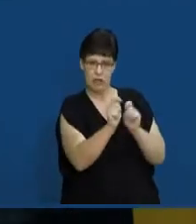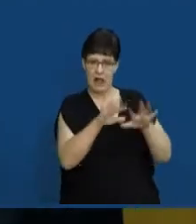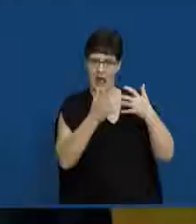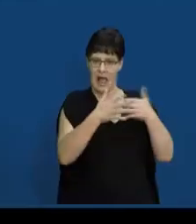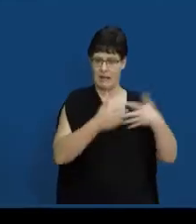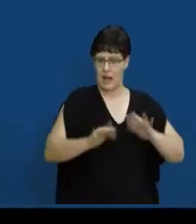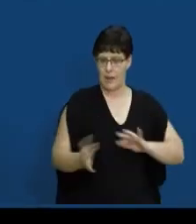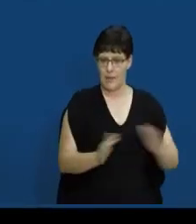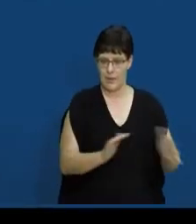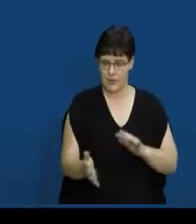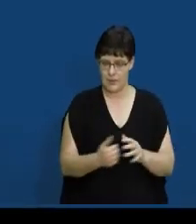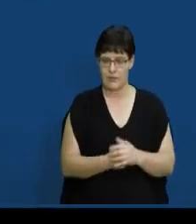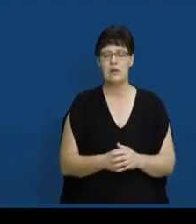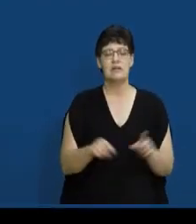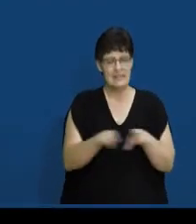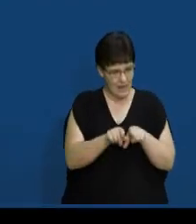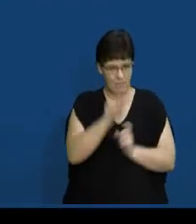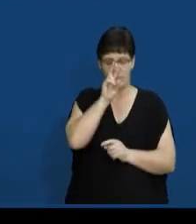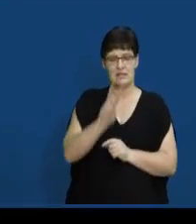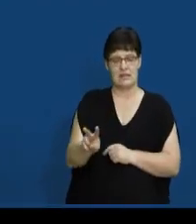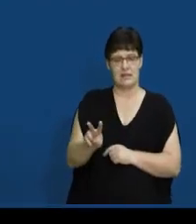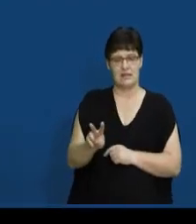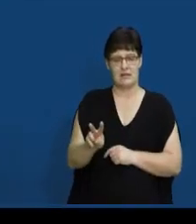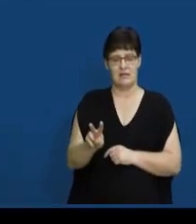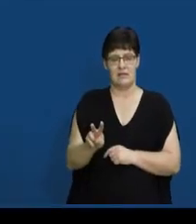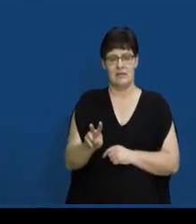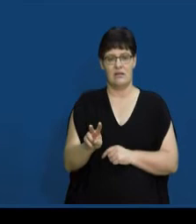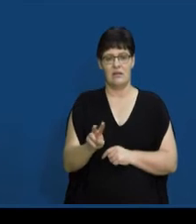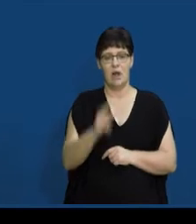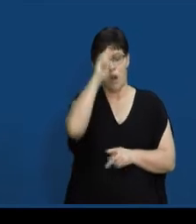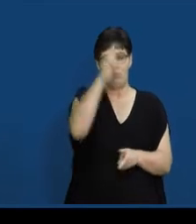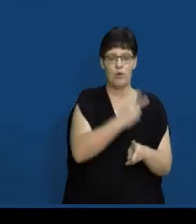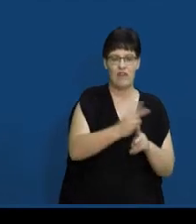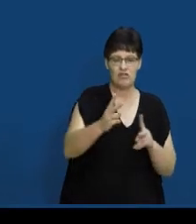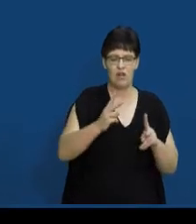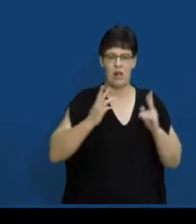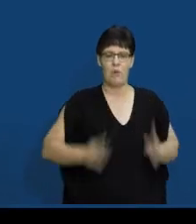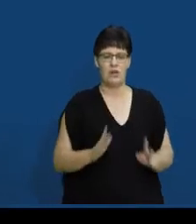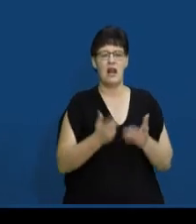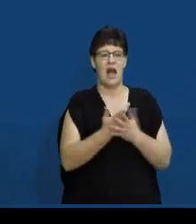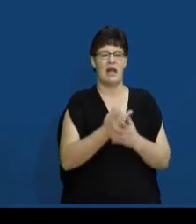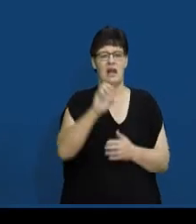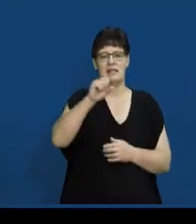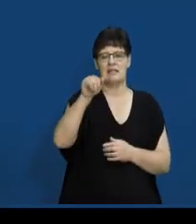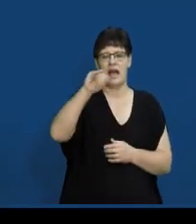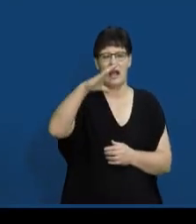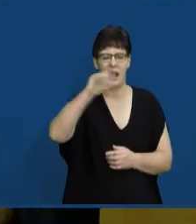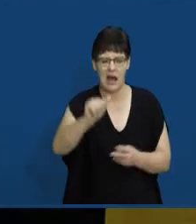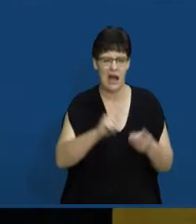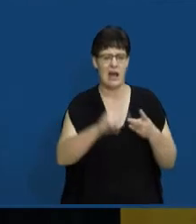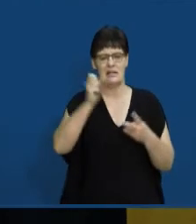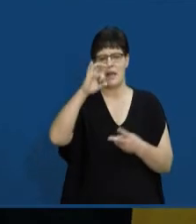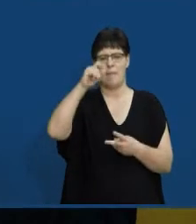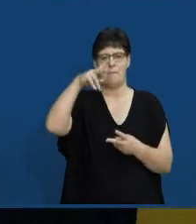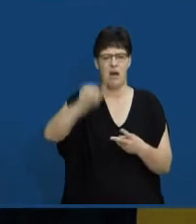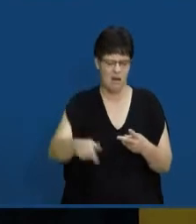adjustment. And obviously, you can see again, you get the roles of your professional bodies like SAICA, SAIPA, etc.